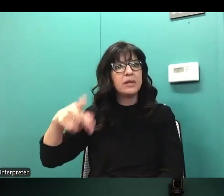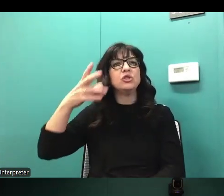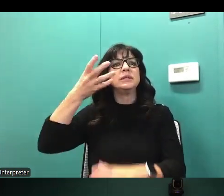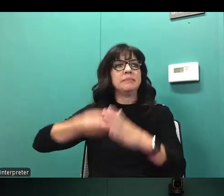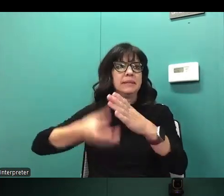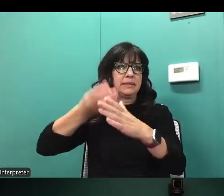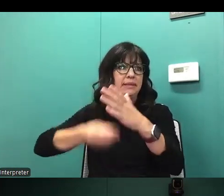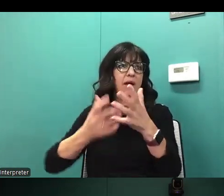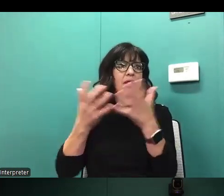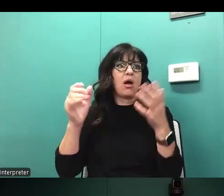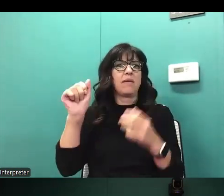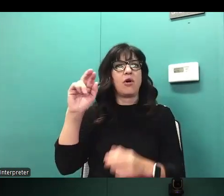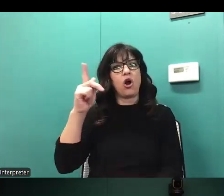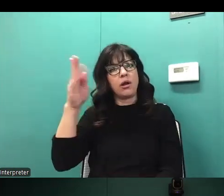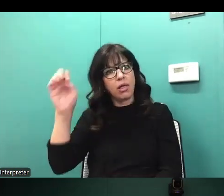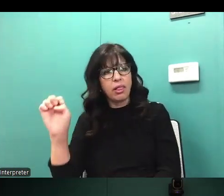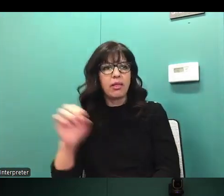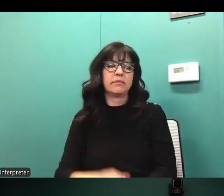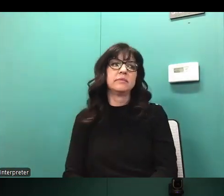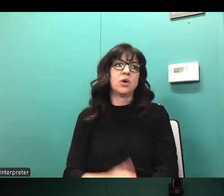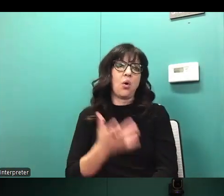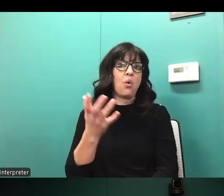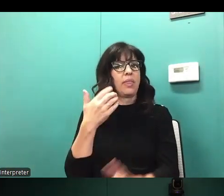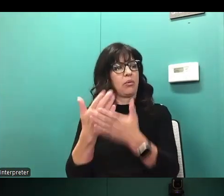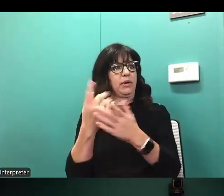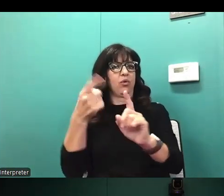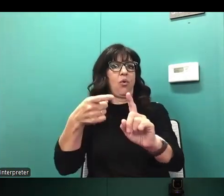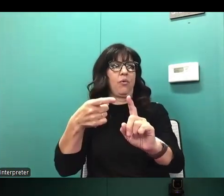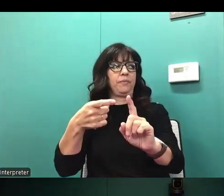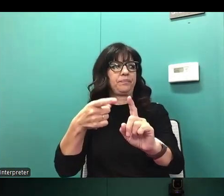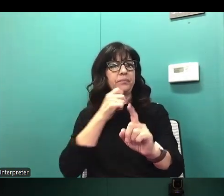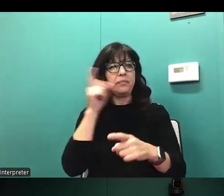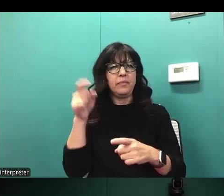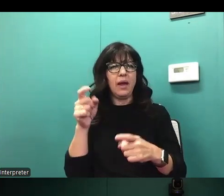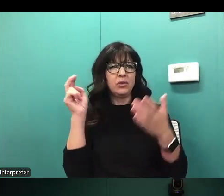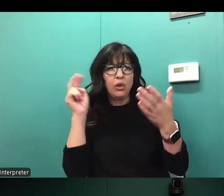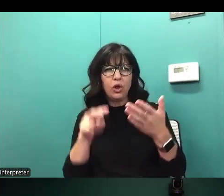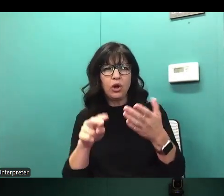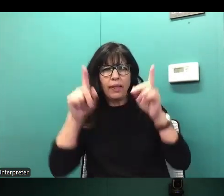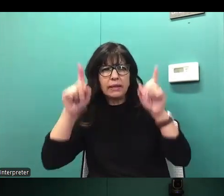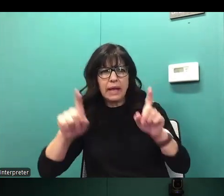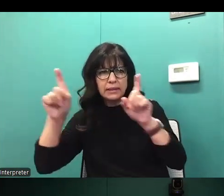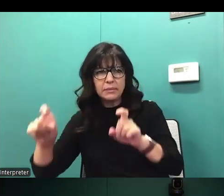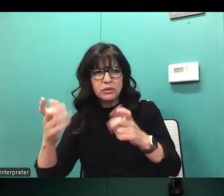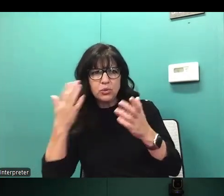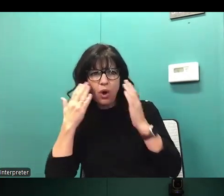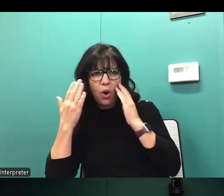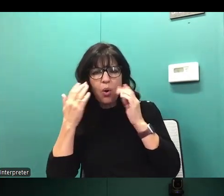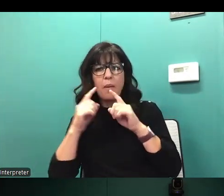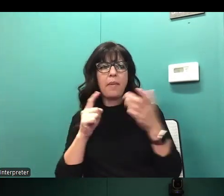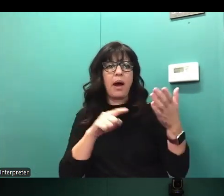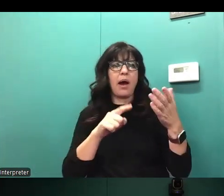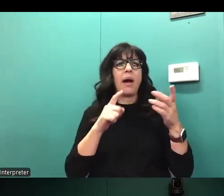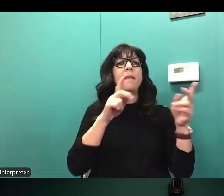of articles. And I'm like, okay, this is a really good goal. I didn't have to like look at castles to know that, but I can see there's